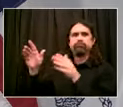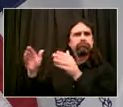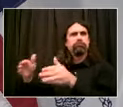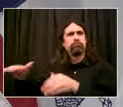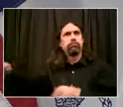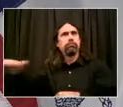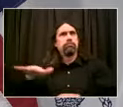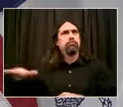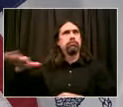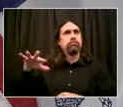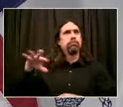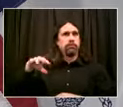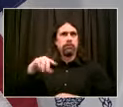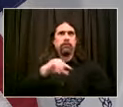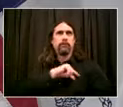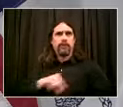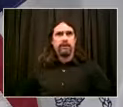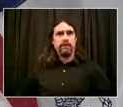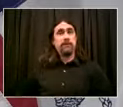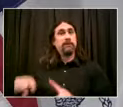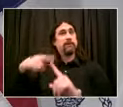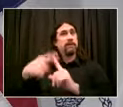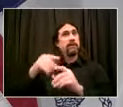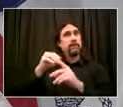appreciation, Congressman Gregory Meeks.